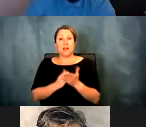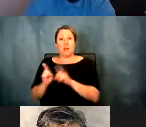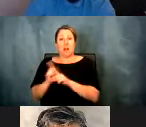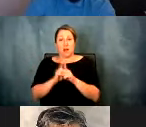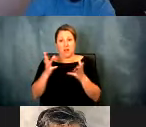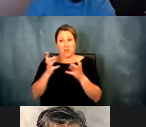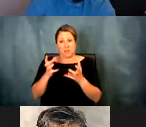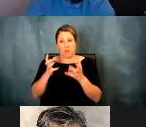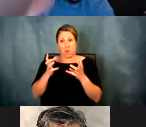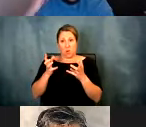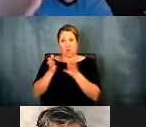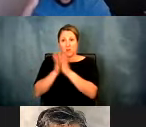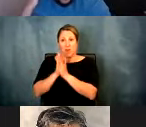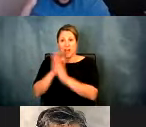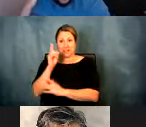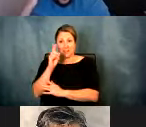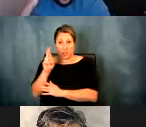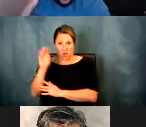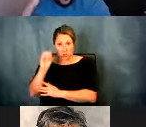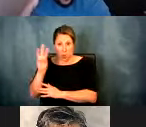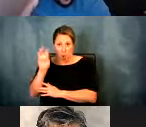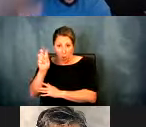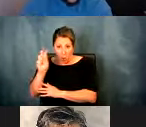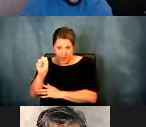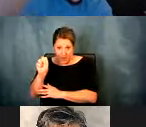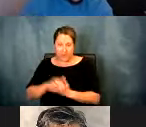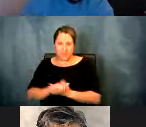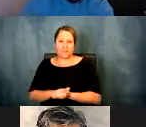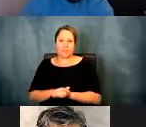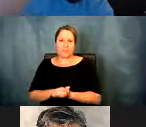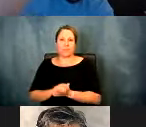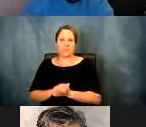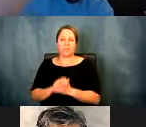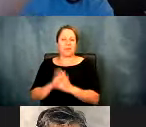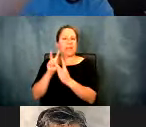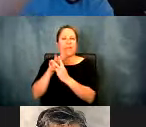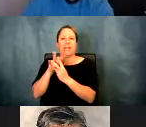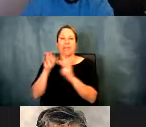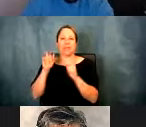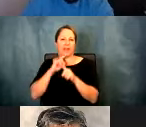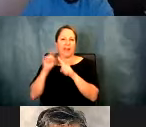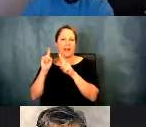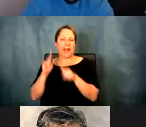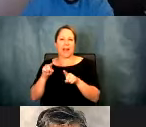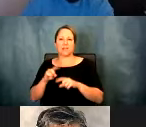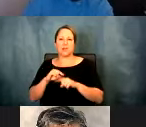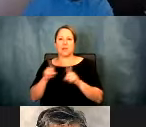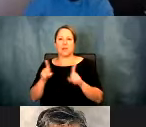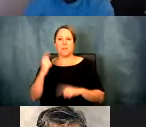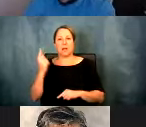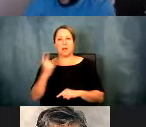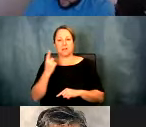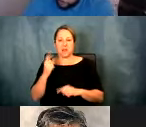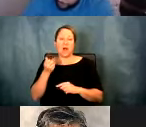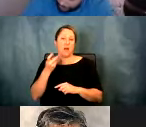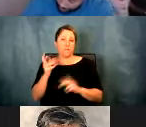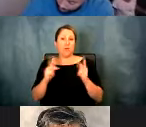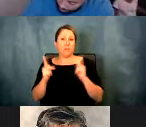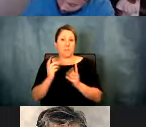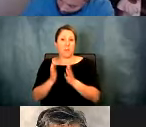Dr. Owen. So for this one, anyone could answer this one, but a few people are wanting to